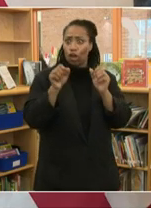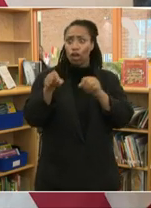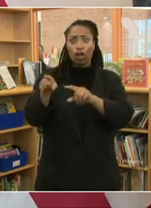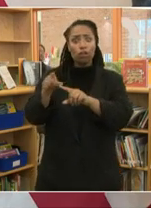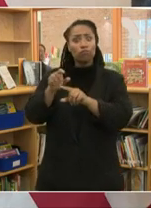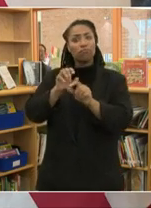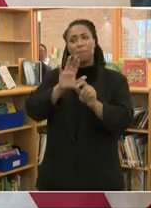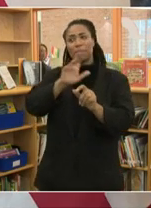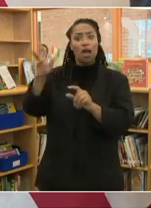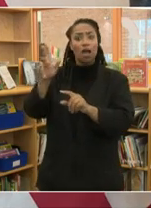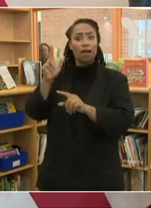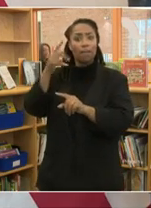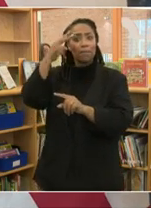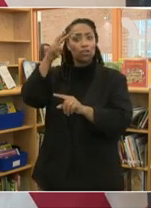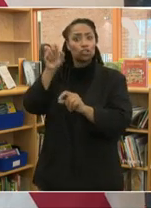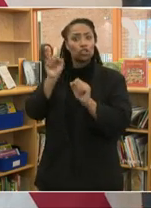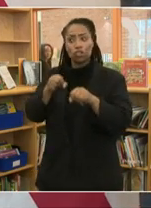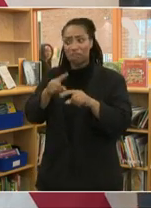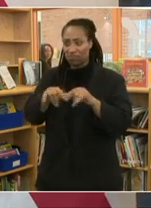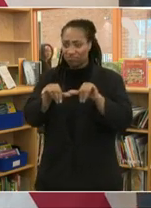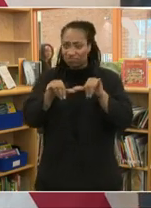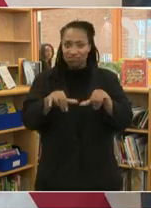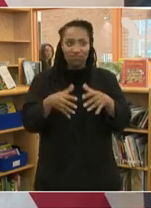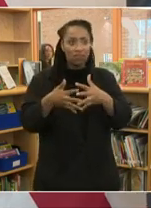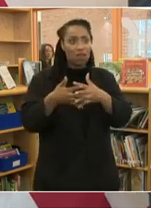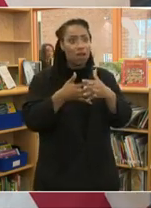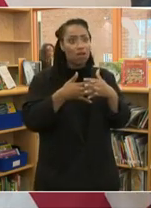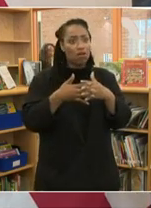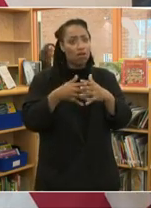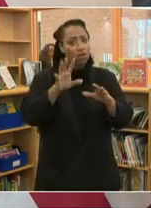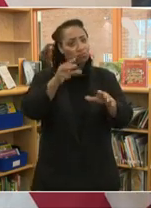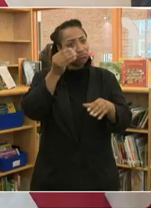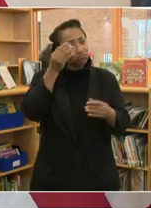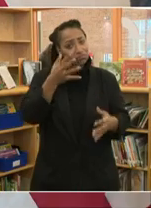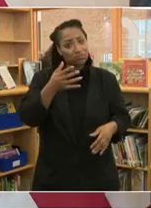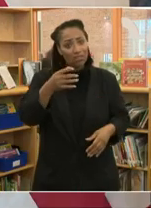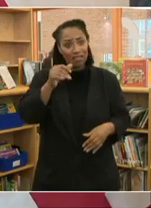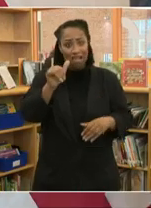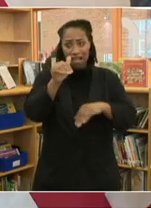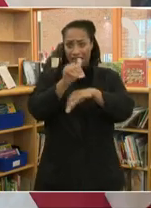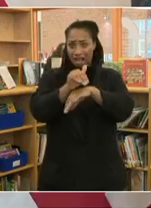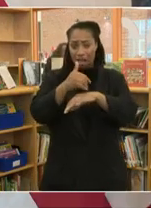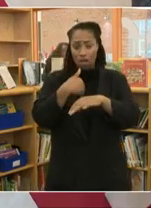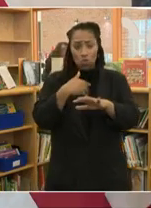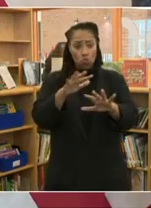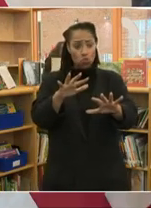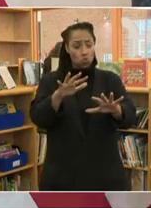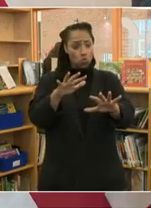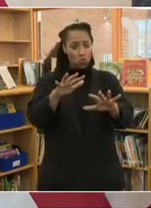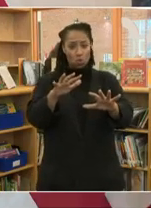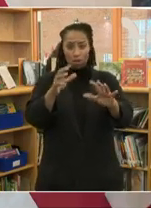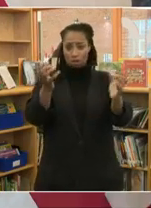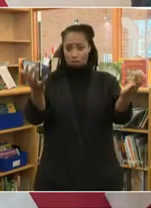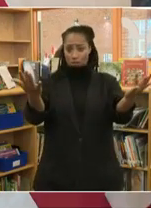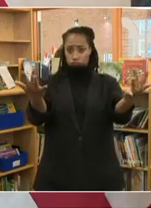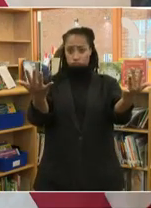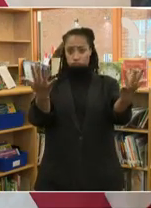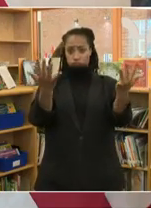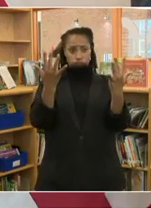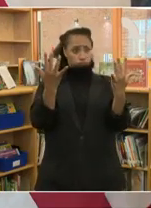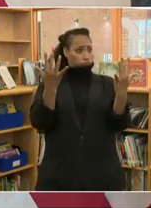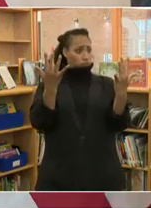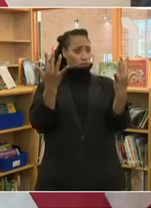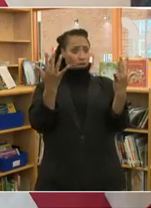will say that on that night, yes, I felt that I had the whole world in front of me. I did feel that anything was